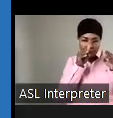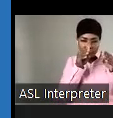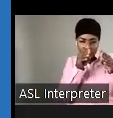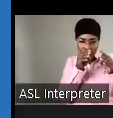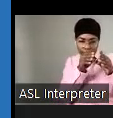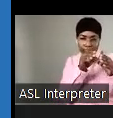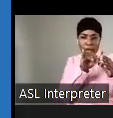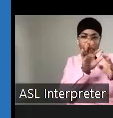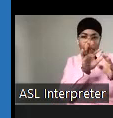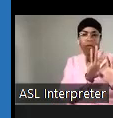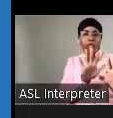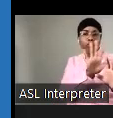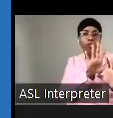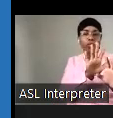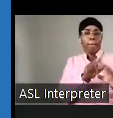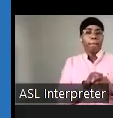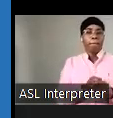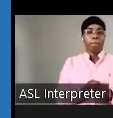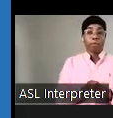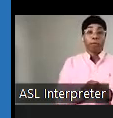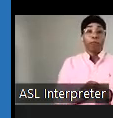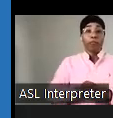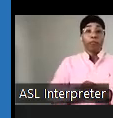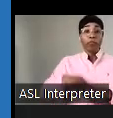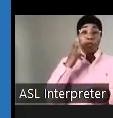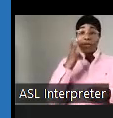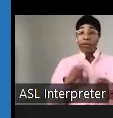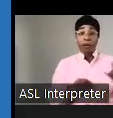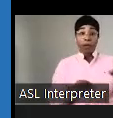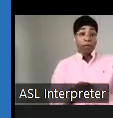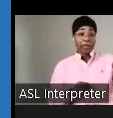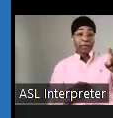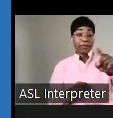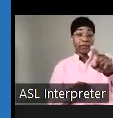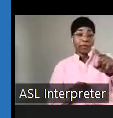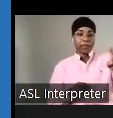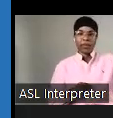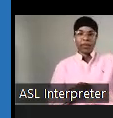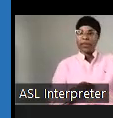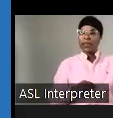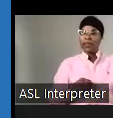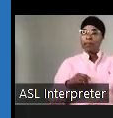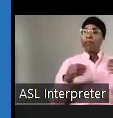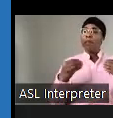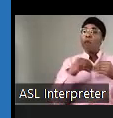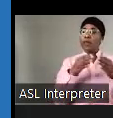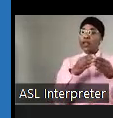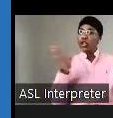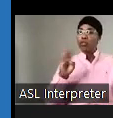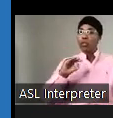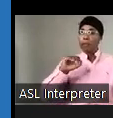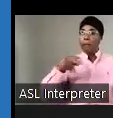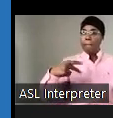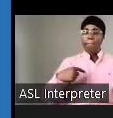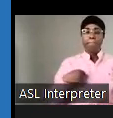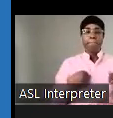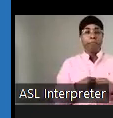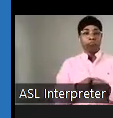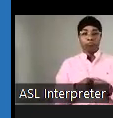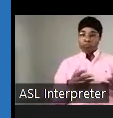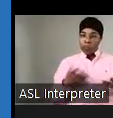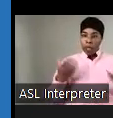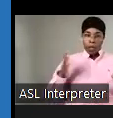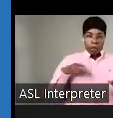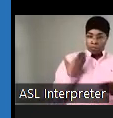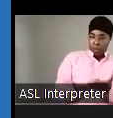came in there. You know, some of the stands, it breaks age down even more. We entered into agreements with the Forest Service and